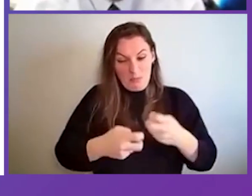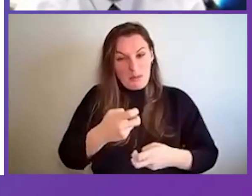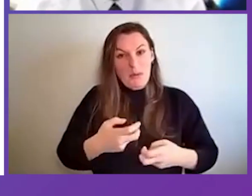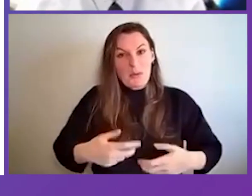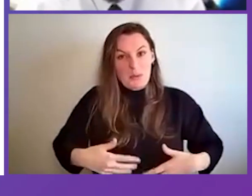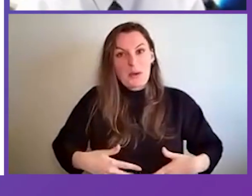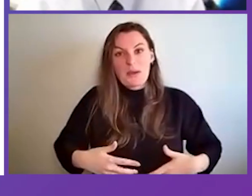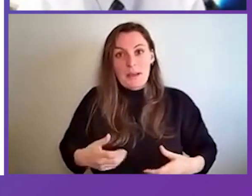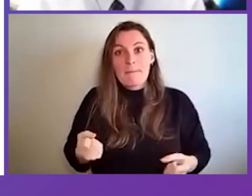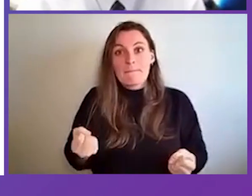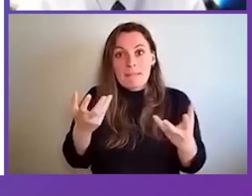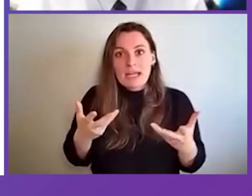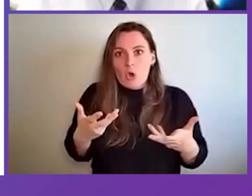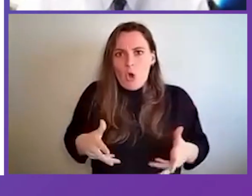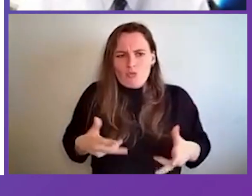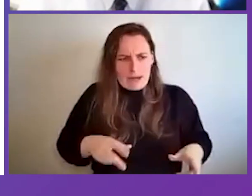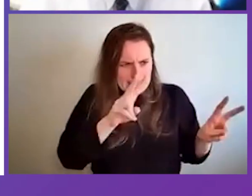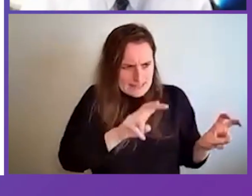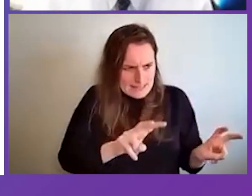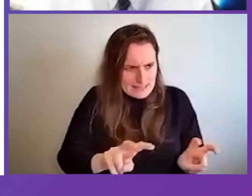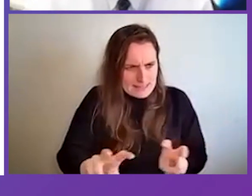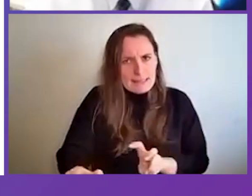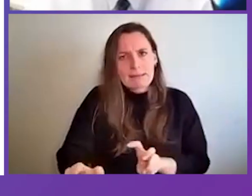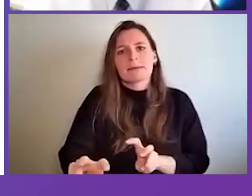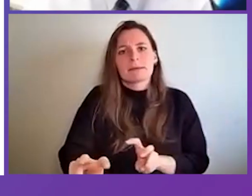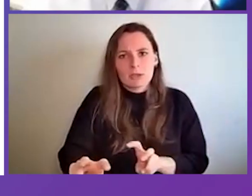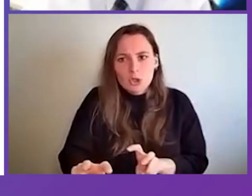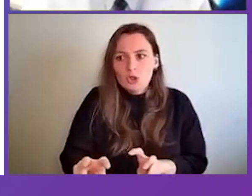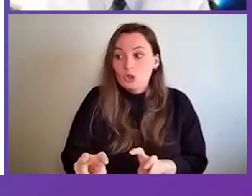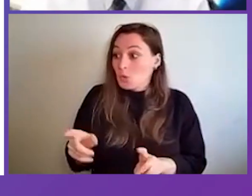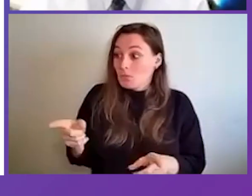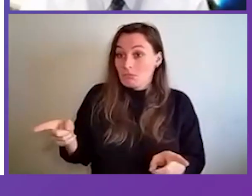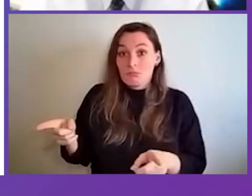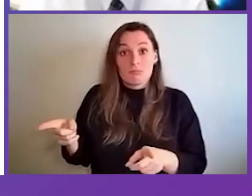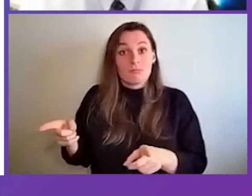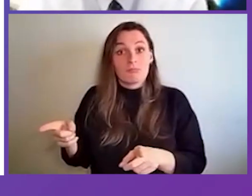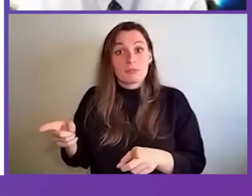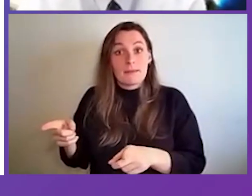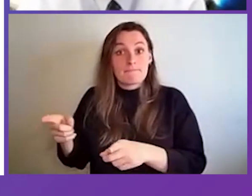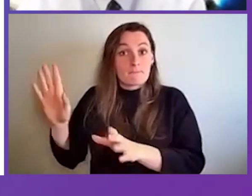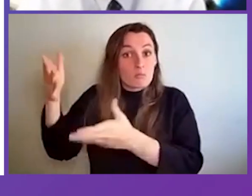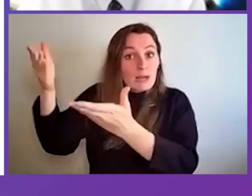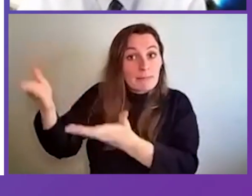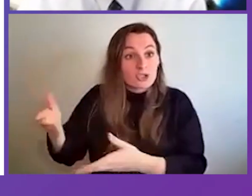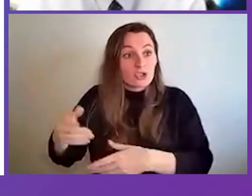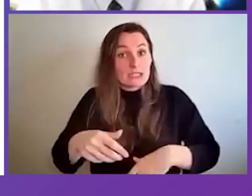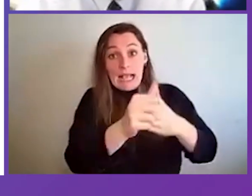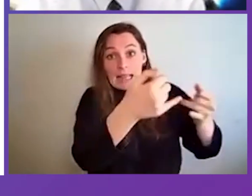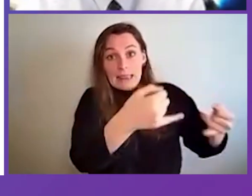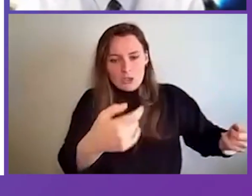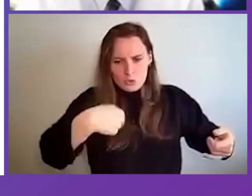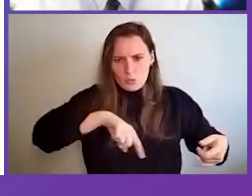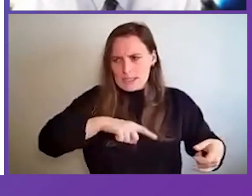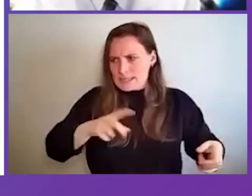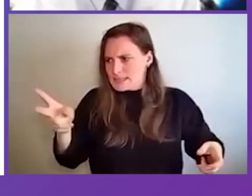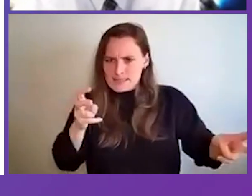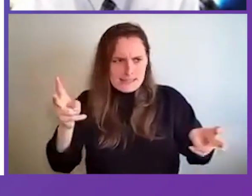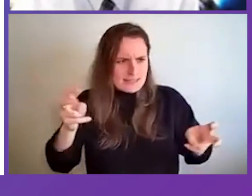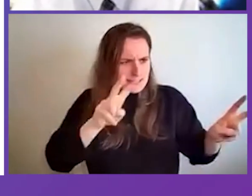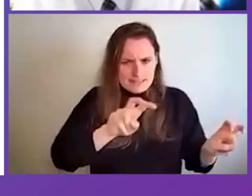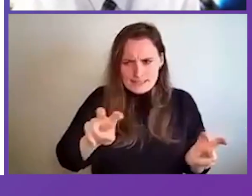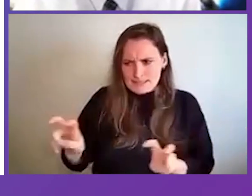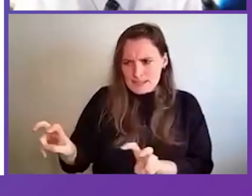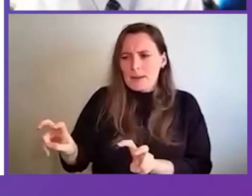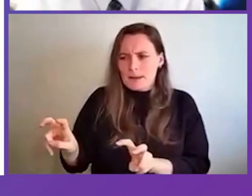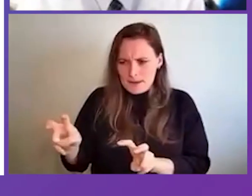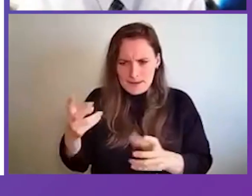incorporated. We've tried to learn as much as we can from all of these guidelines to point us in the right direction for what we need to do to build on what other